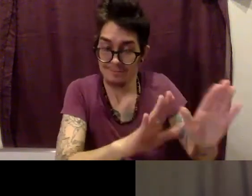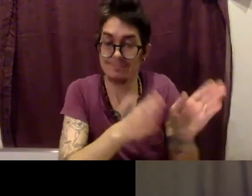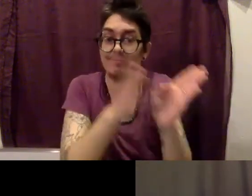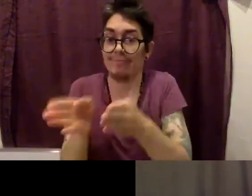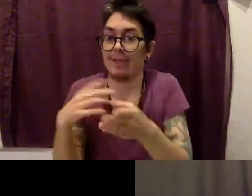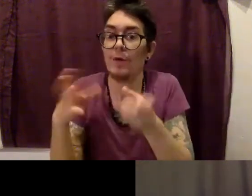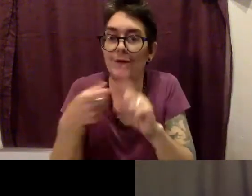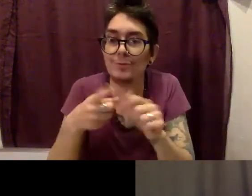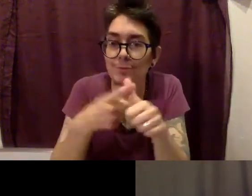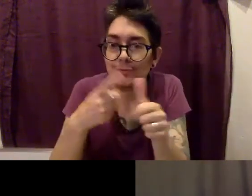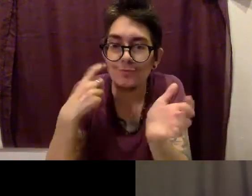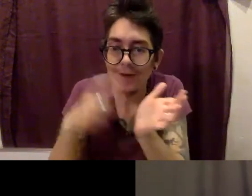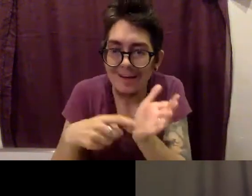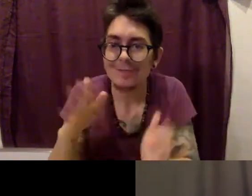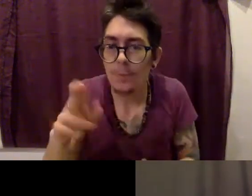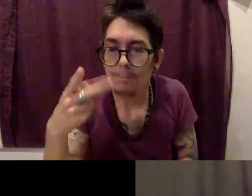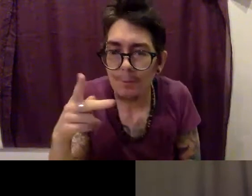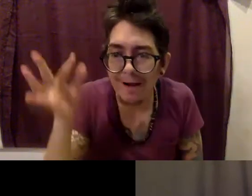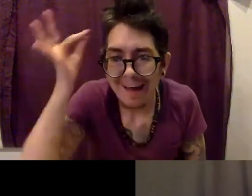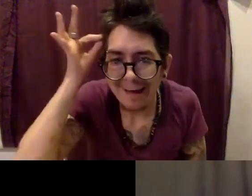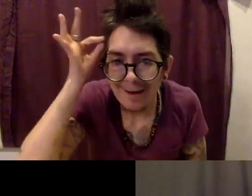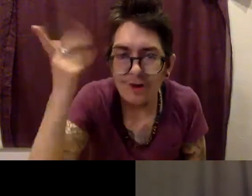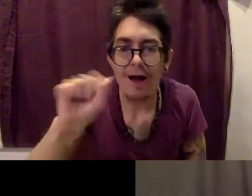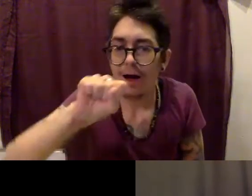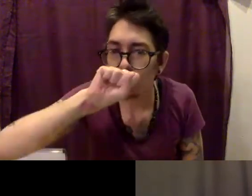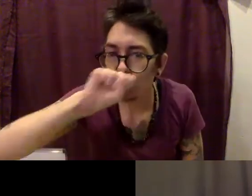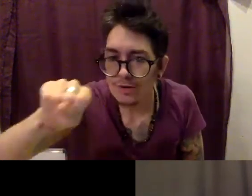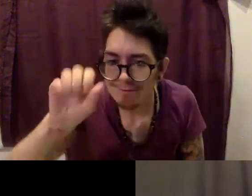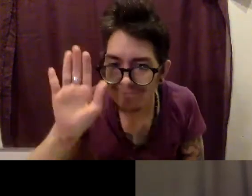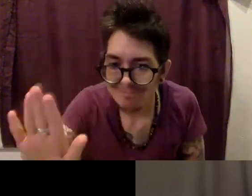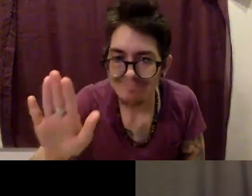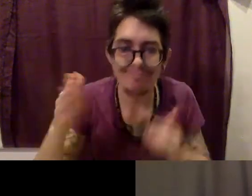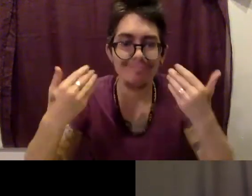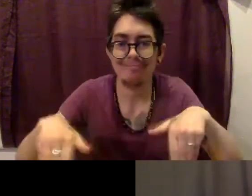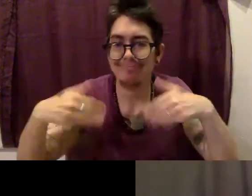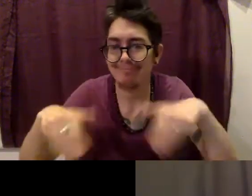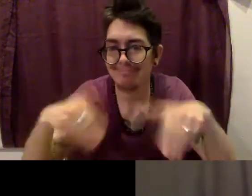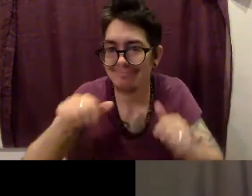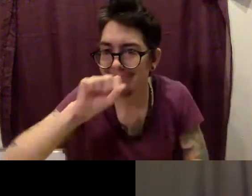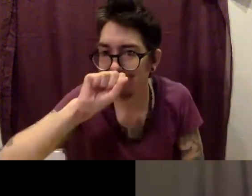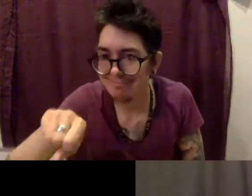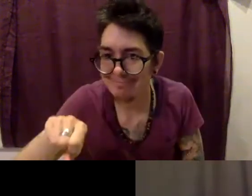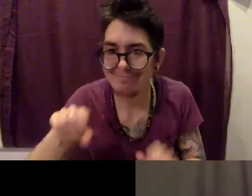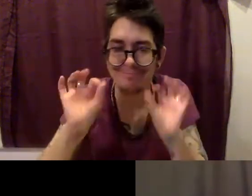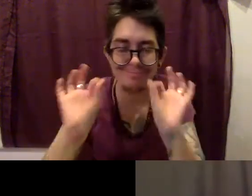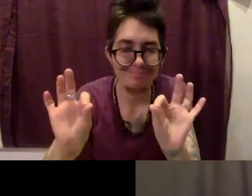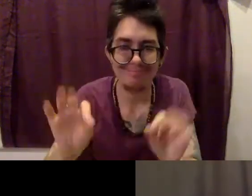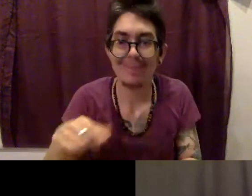that challenge. So with that, I also want to recognize your purple hair, which I love.